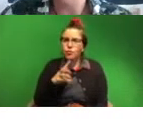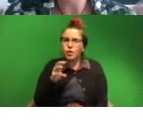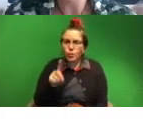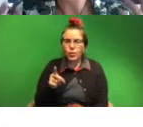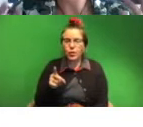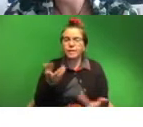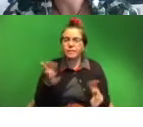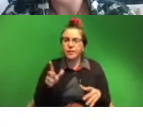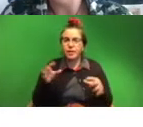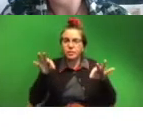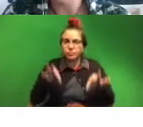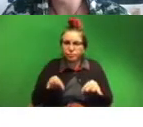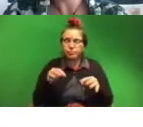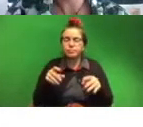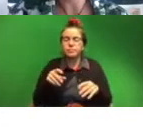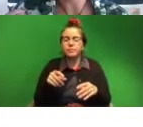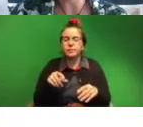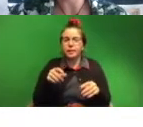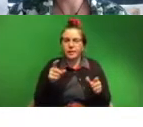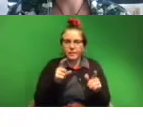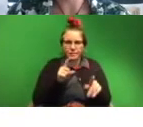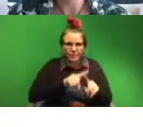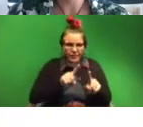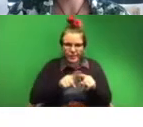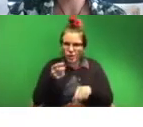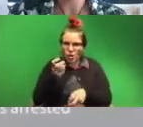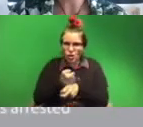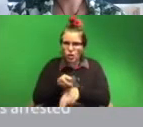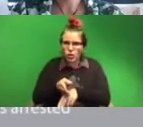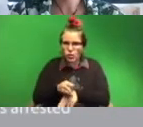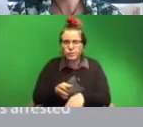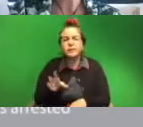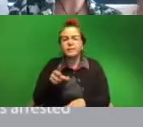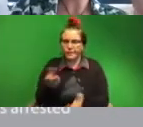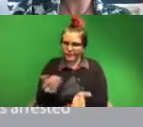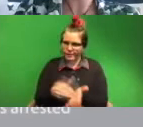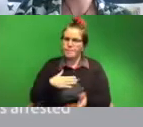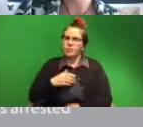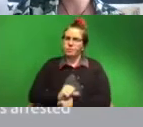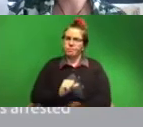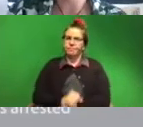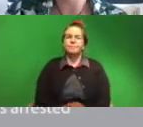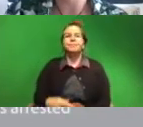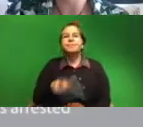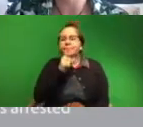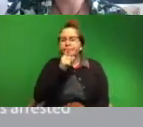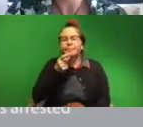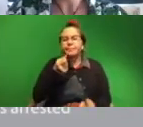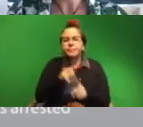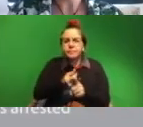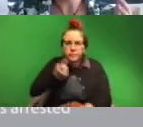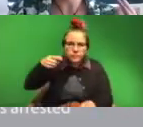treated apart from other hardwoods. So again, that's where we come in. So I won't get into the nitty gritty too